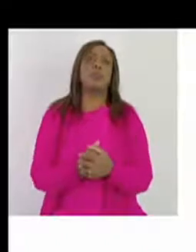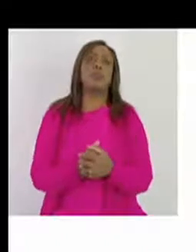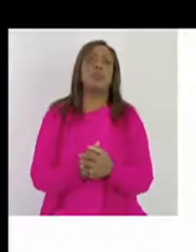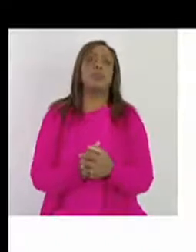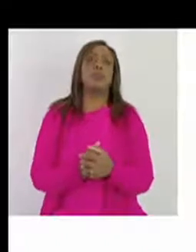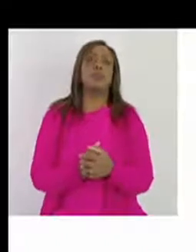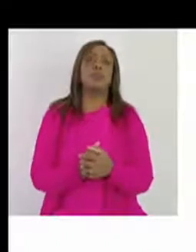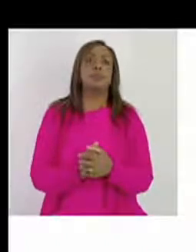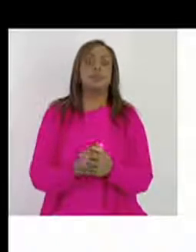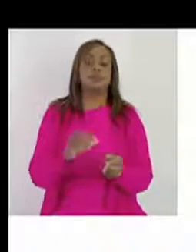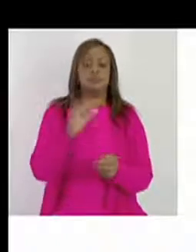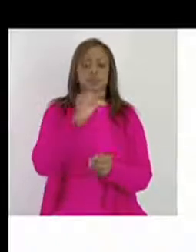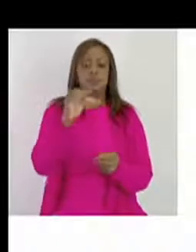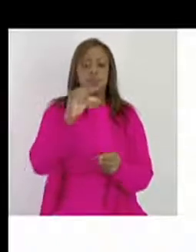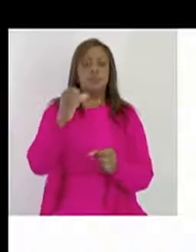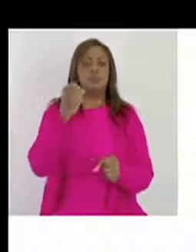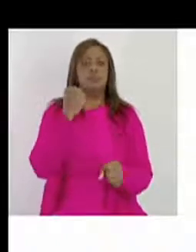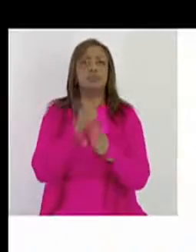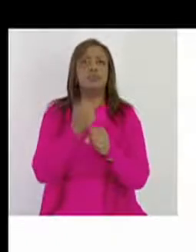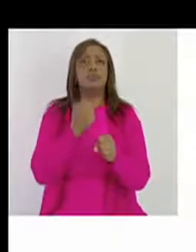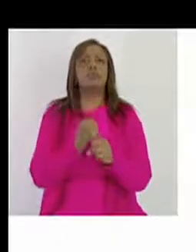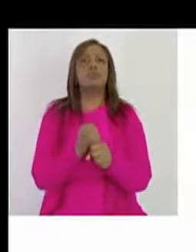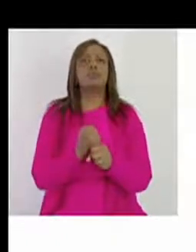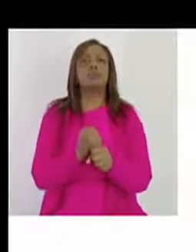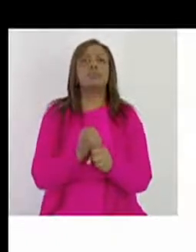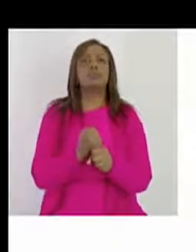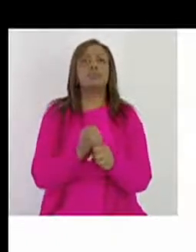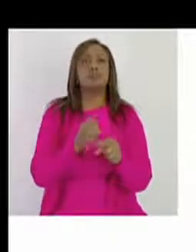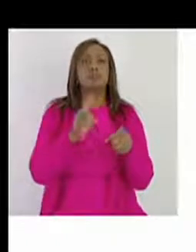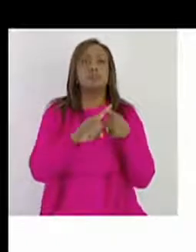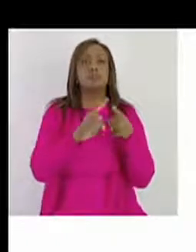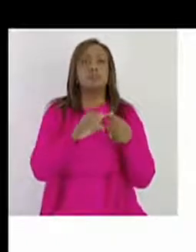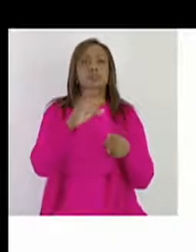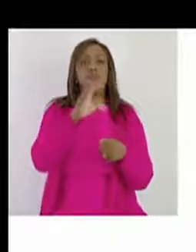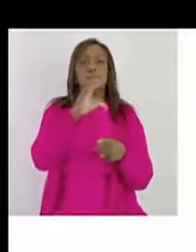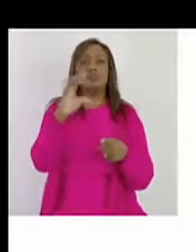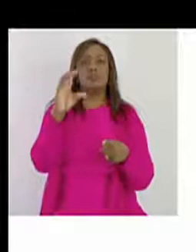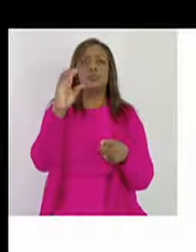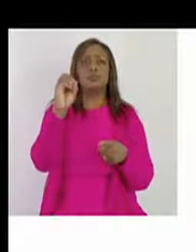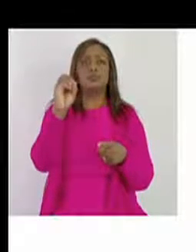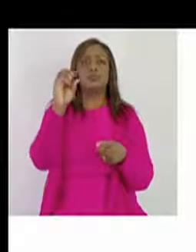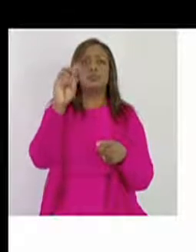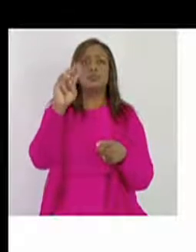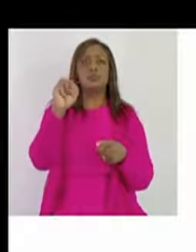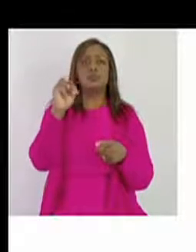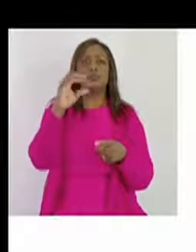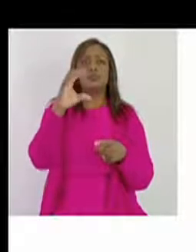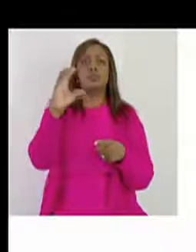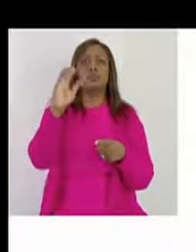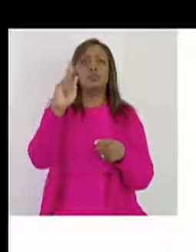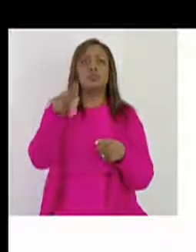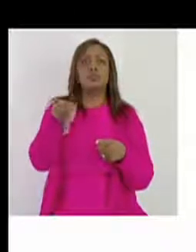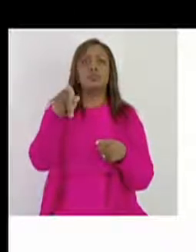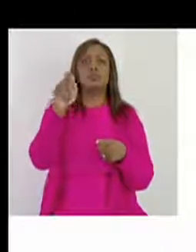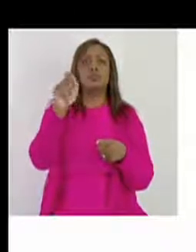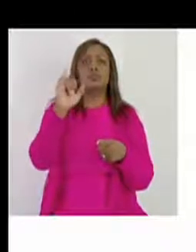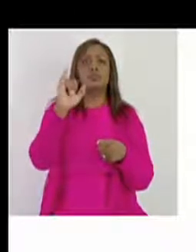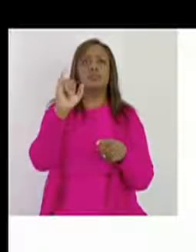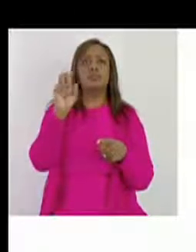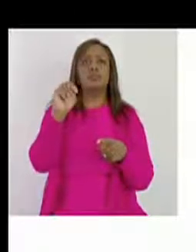Our terminology. The first word is conception, also known as